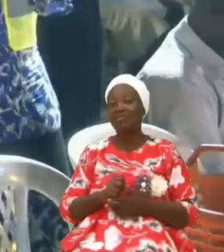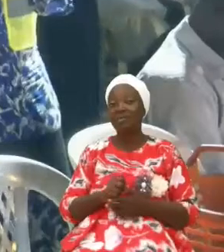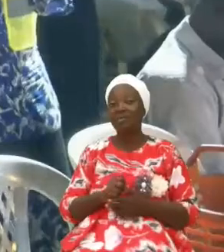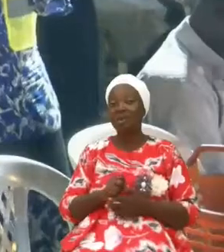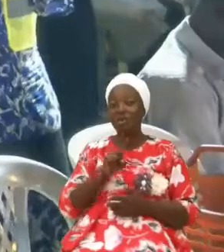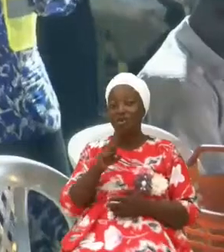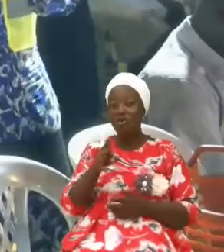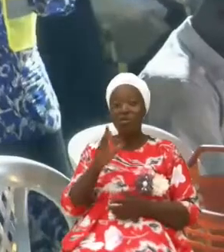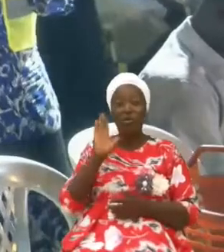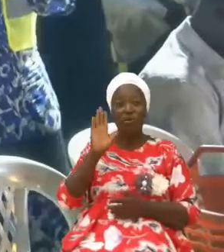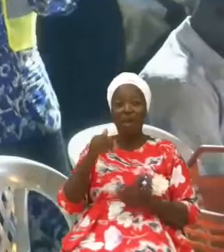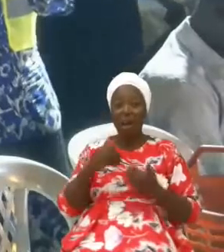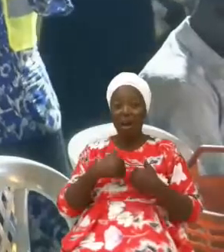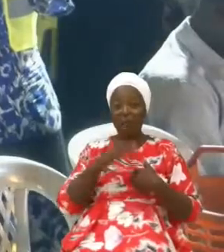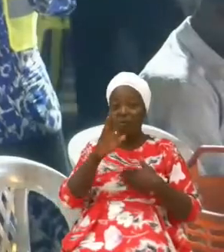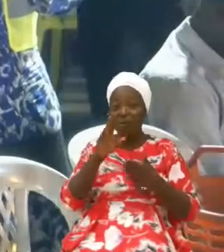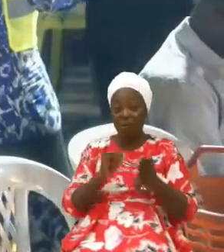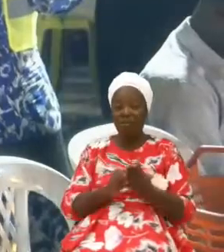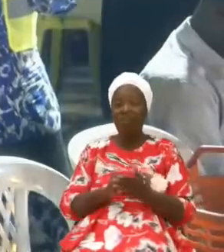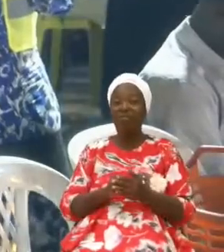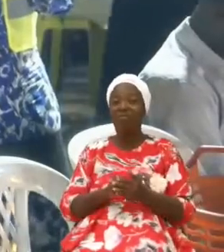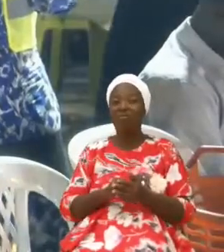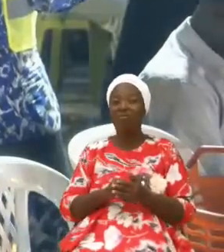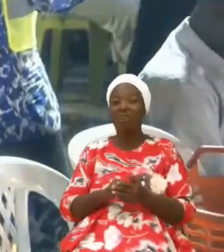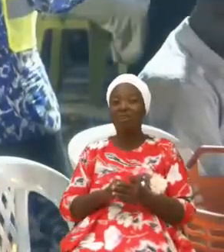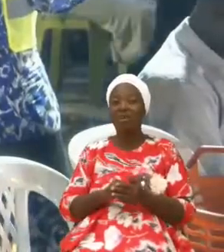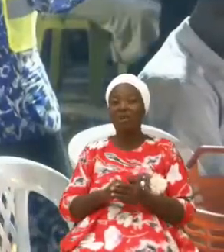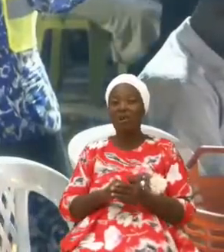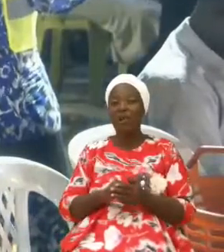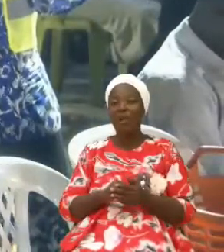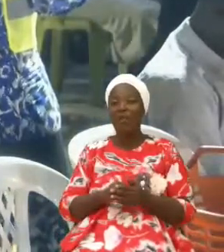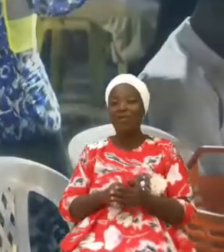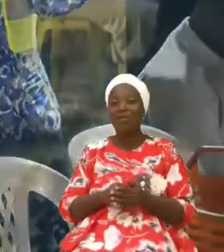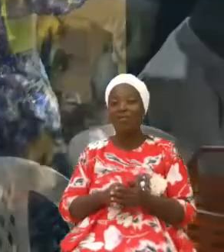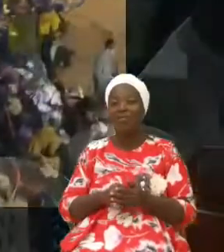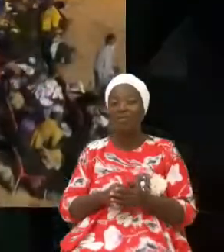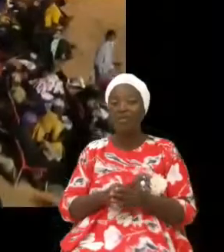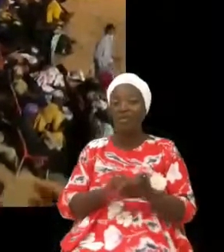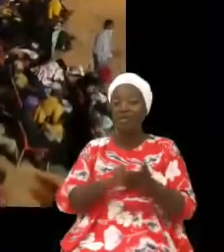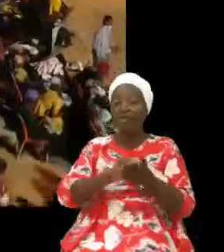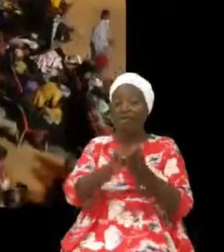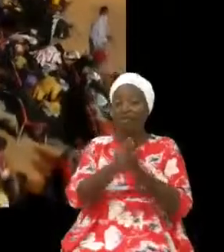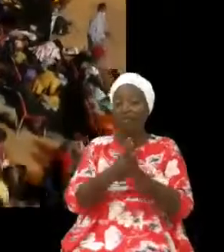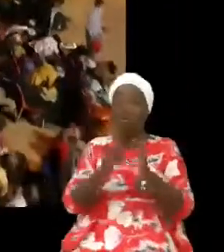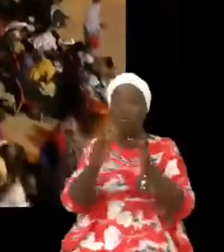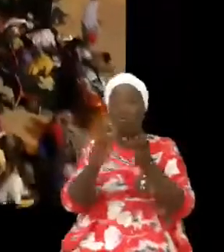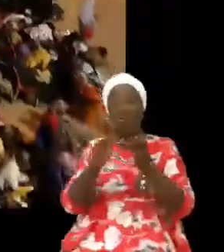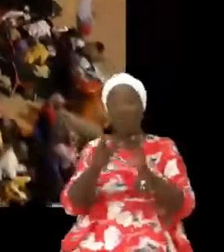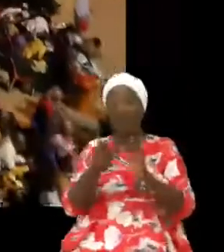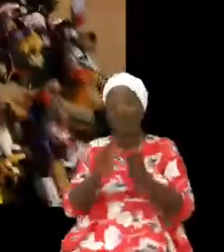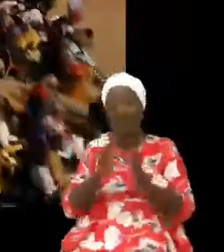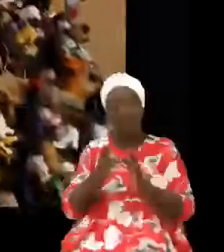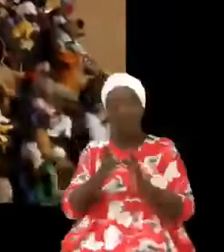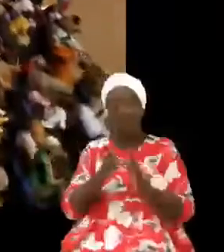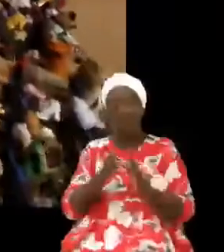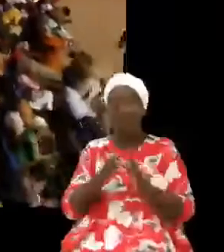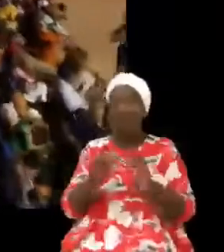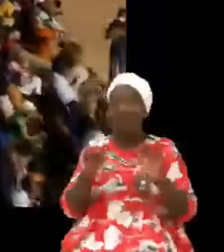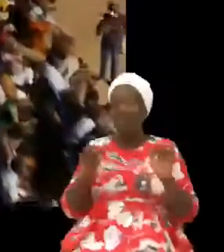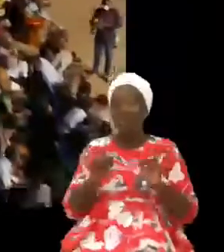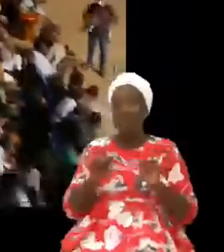Next Sunday, we'll be having our banqueting with all our converts. Those